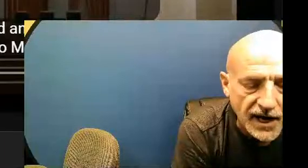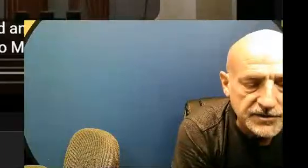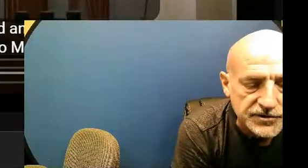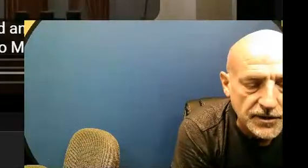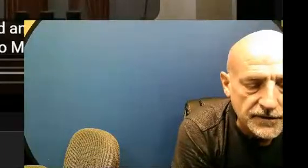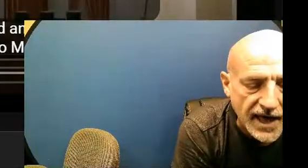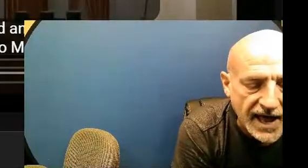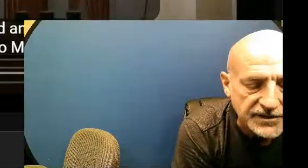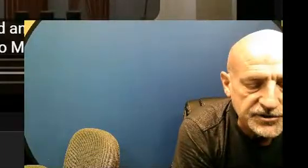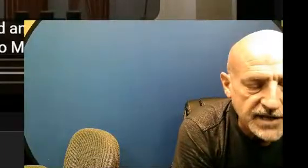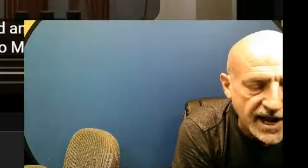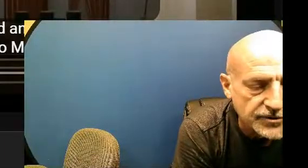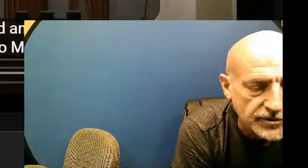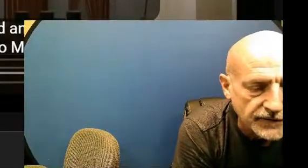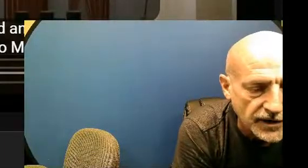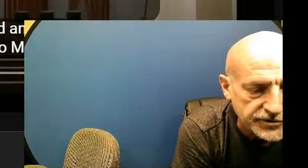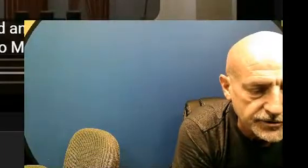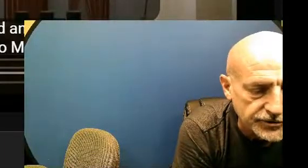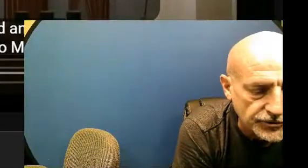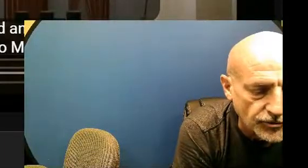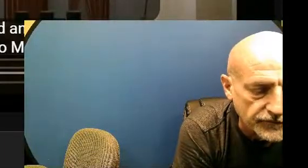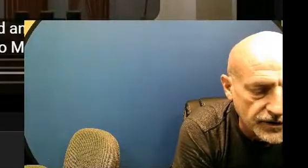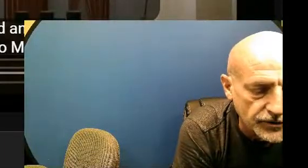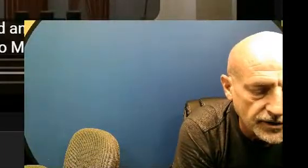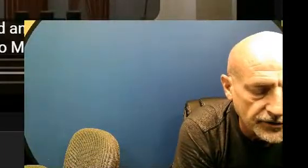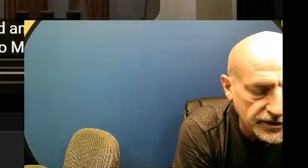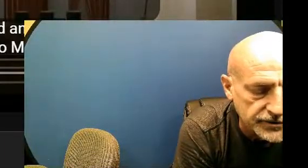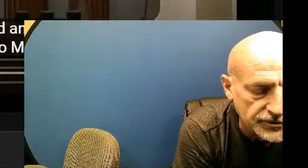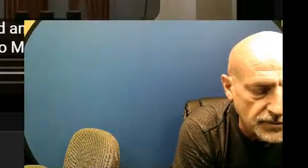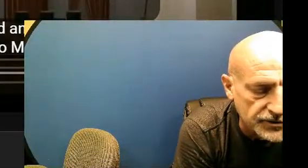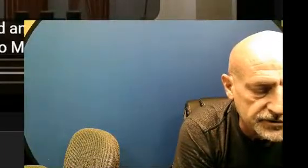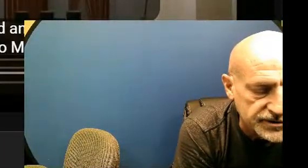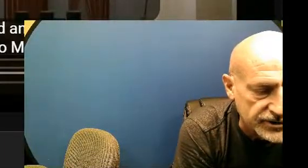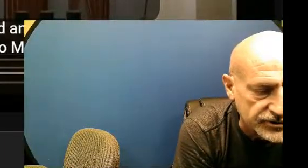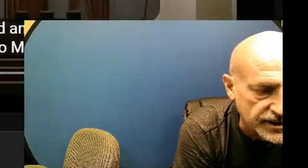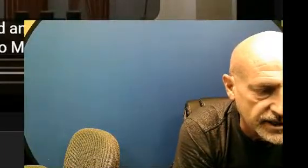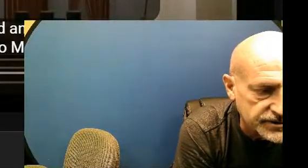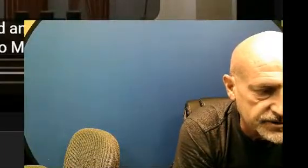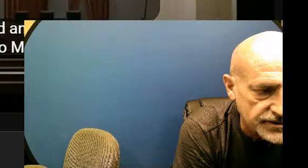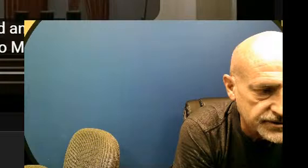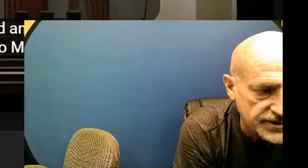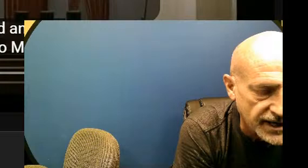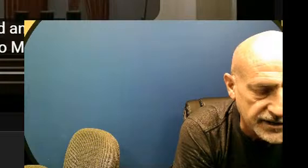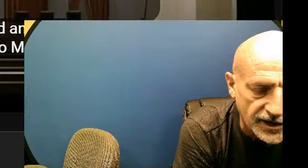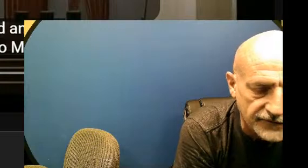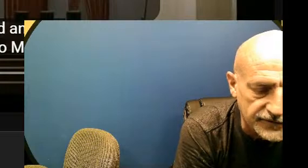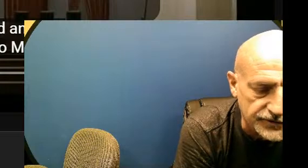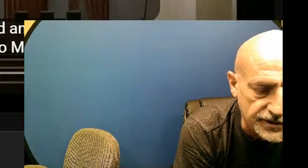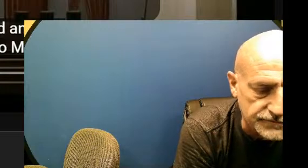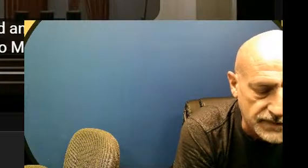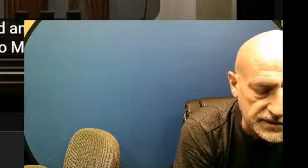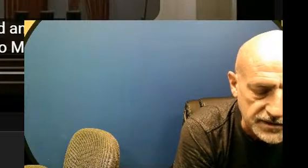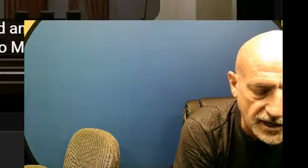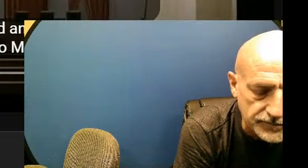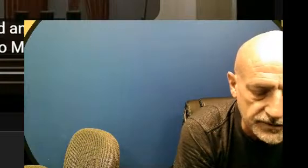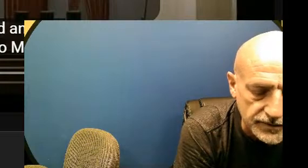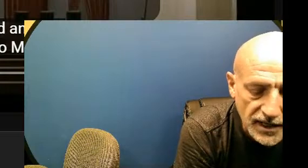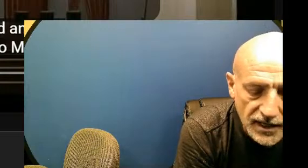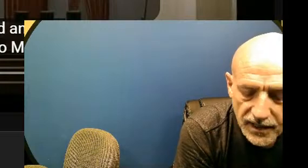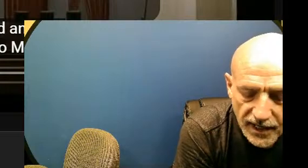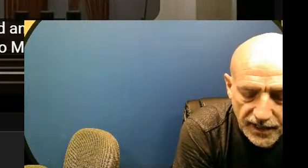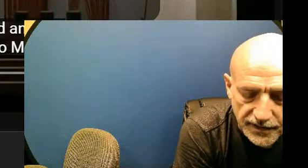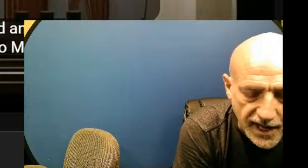and defines that standard of constitutional review. It's called the undue burden standard, and it's kind of convoluted and mixed up.